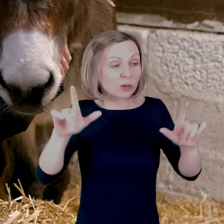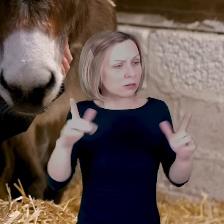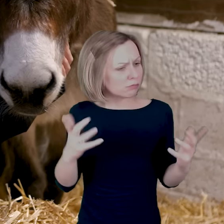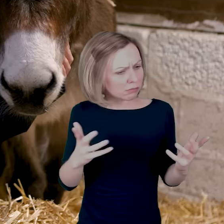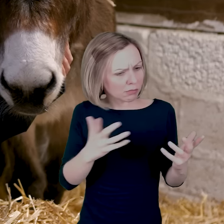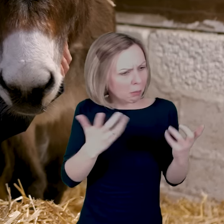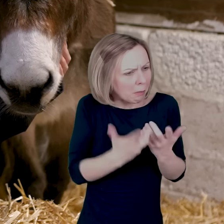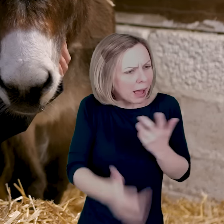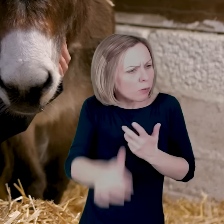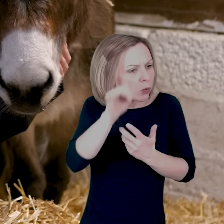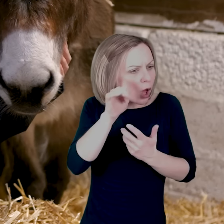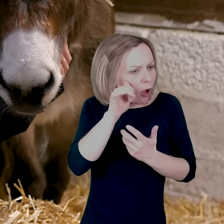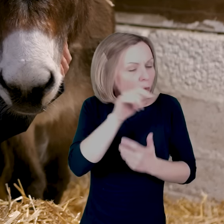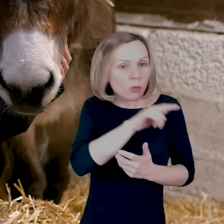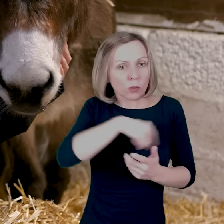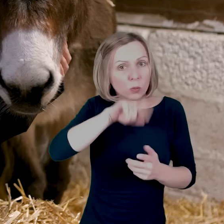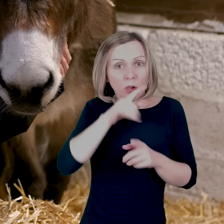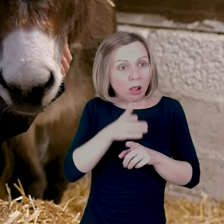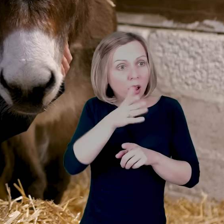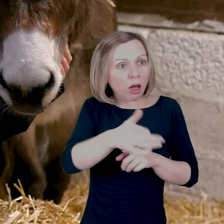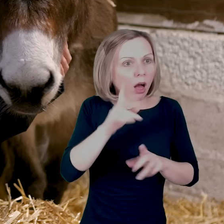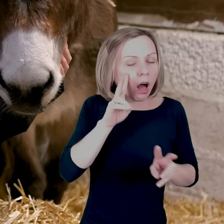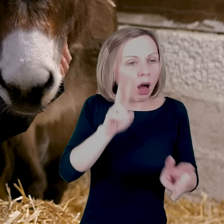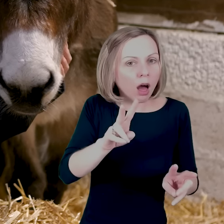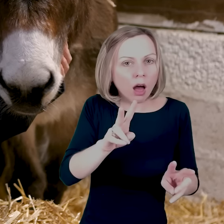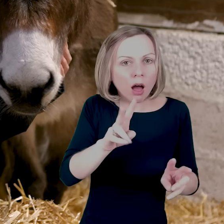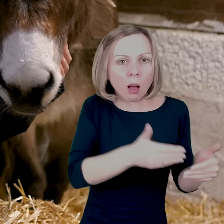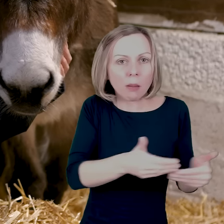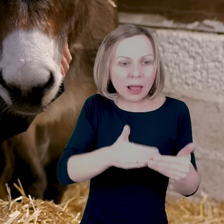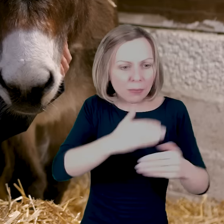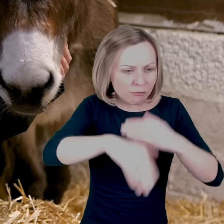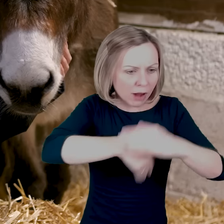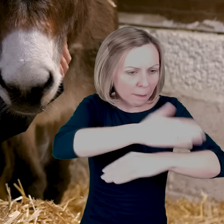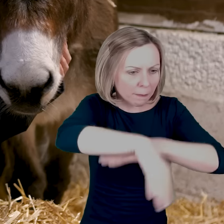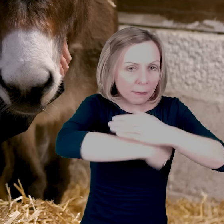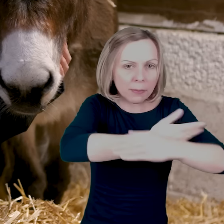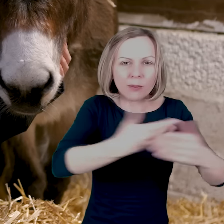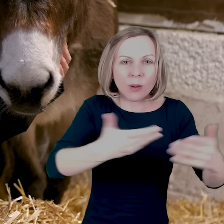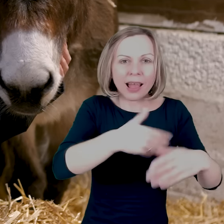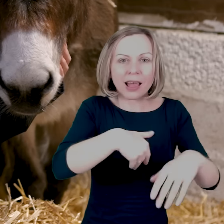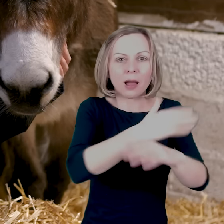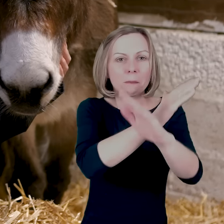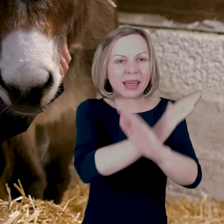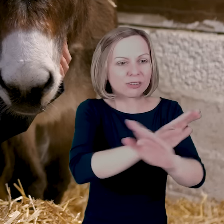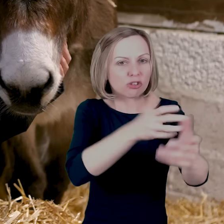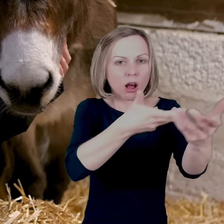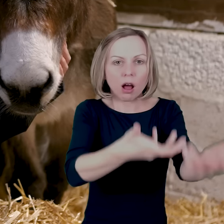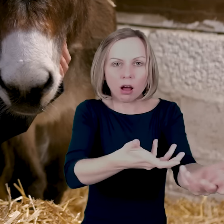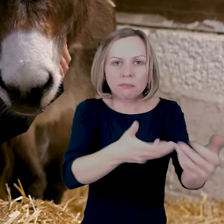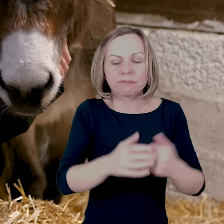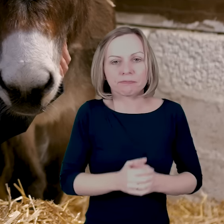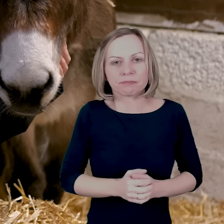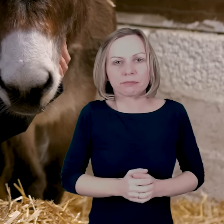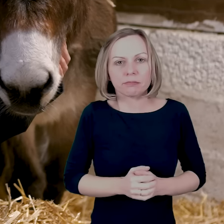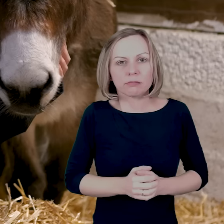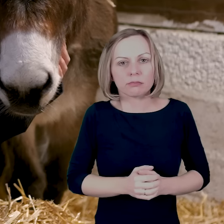Lord. And this will be a sign for you. You will find the child wrapped in bands of cloth and